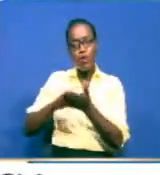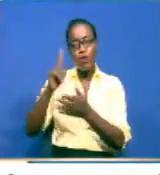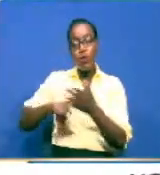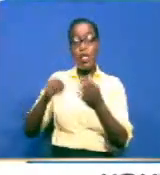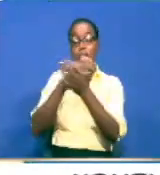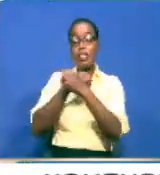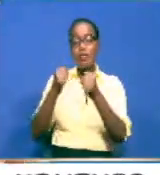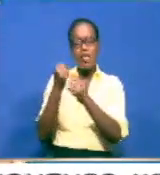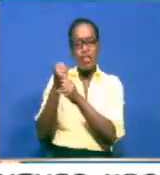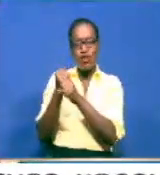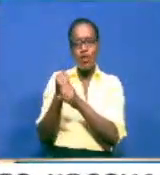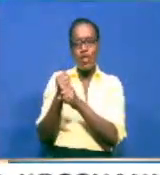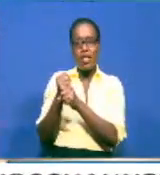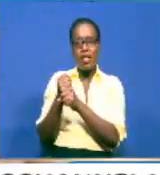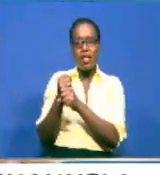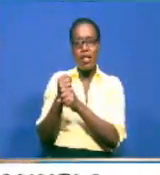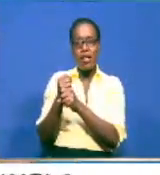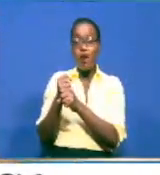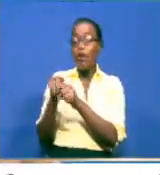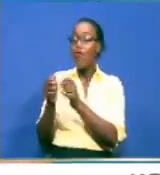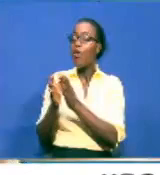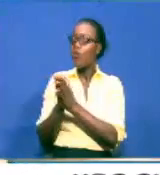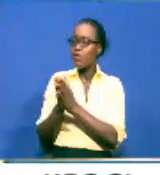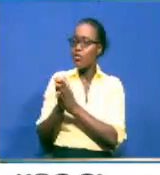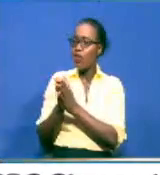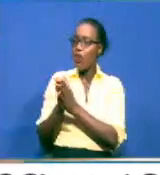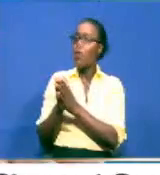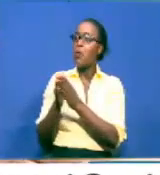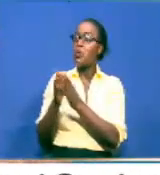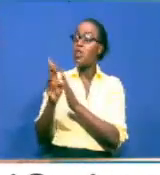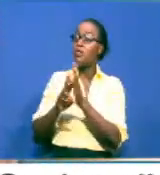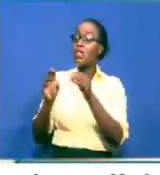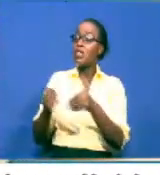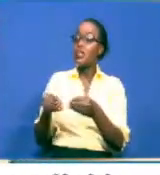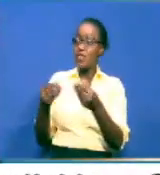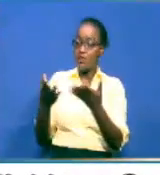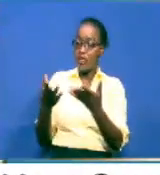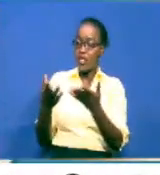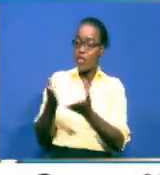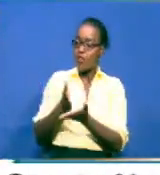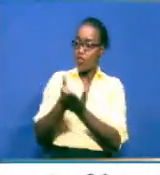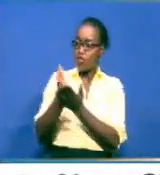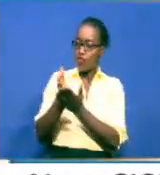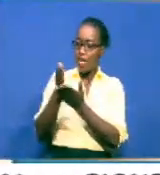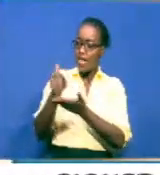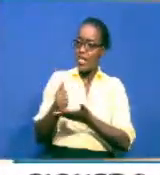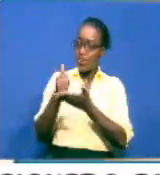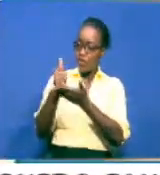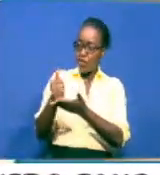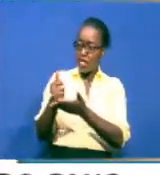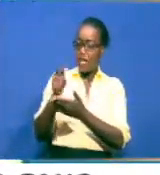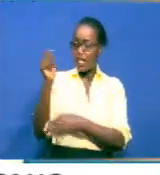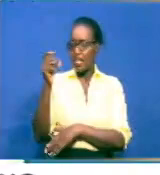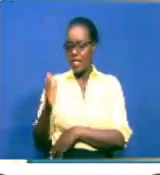president is doing with mm-hmm. regard to the raft of measures that he has come up with mm-hmm. to ensure that he's cushioning